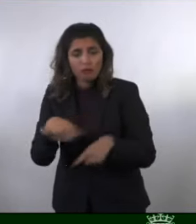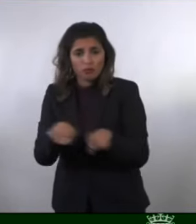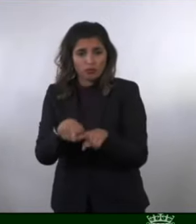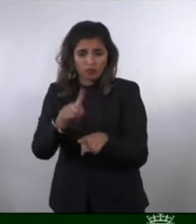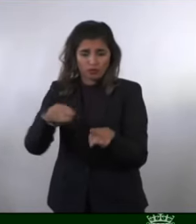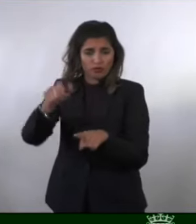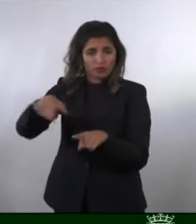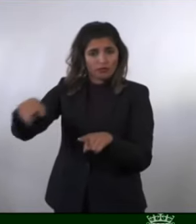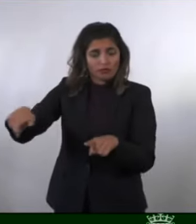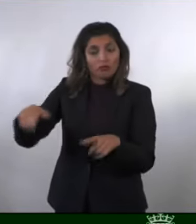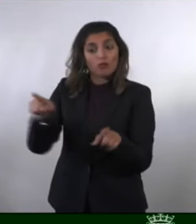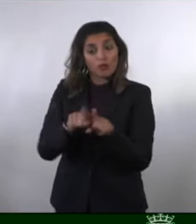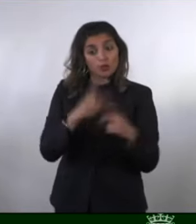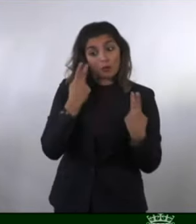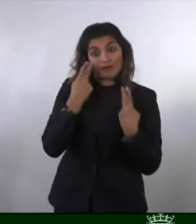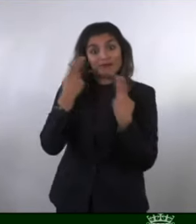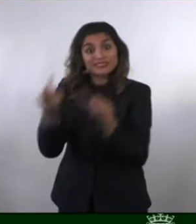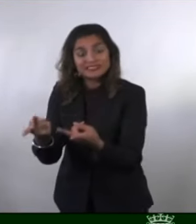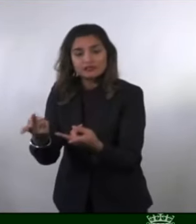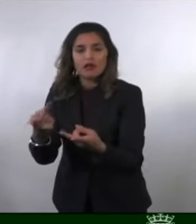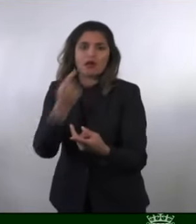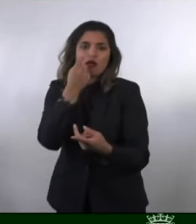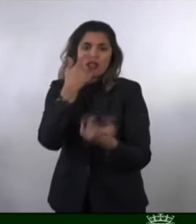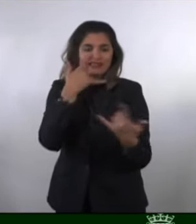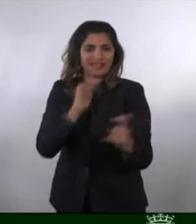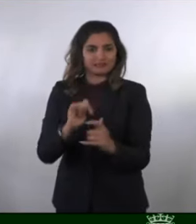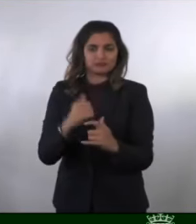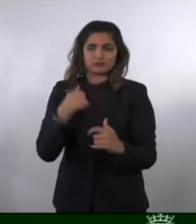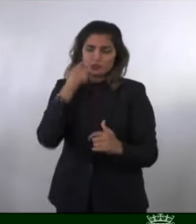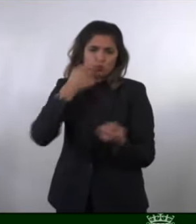also for care home visiting, which I know is hugely welcomed.